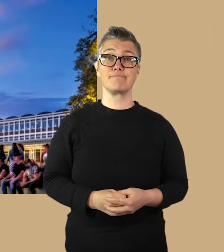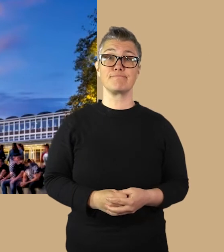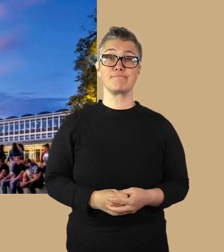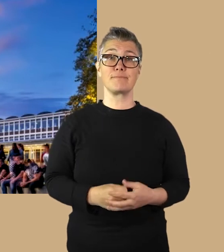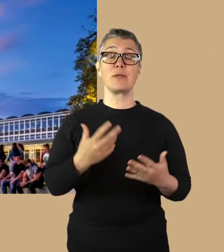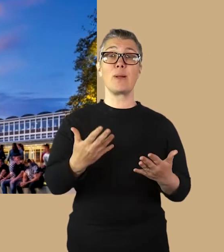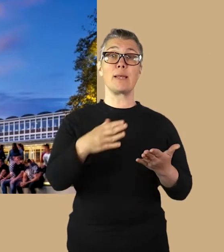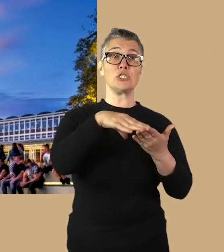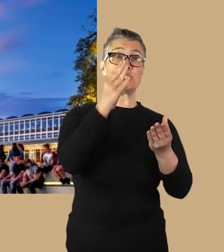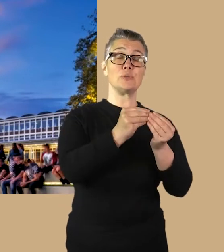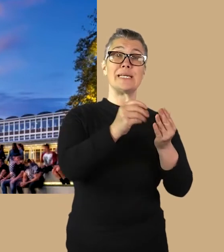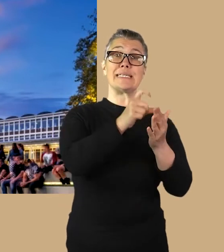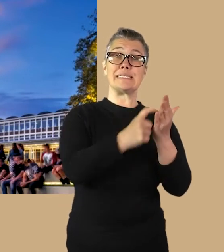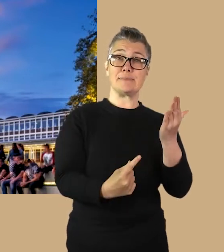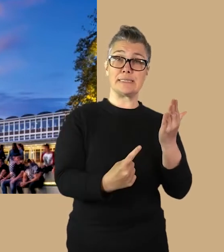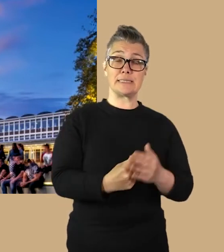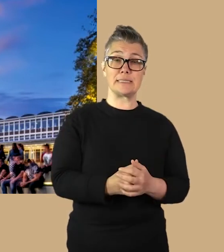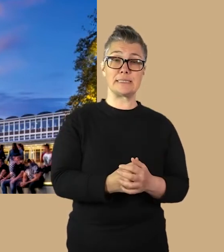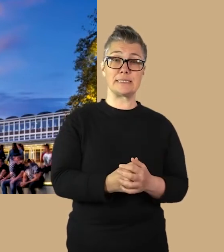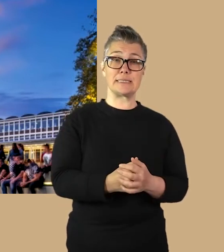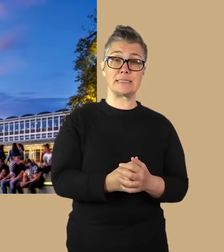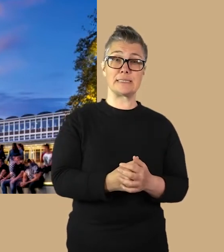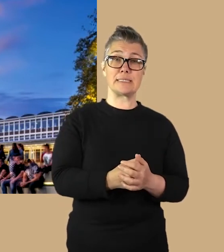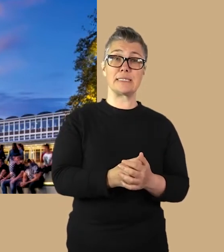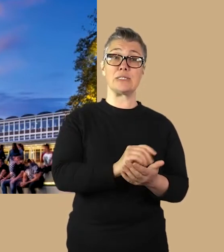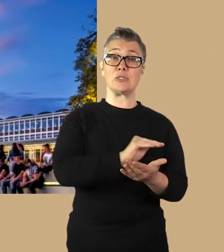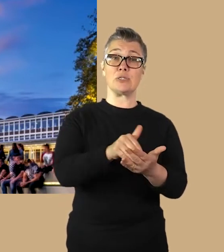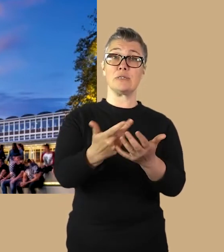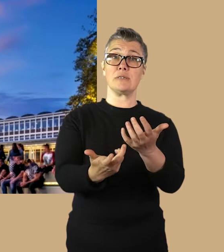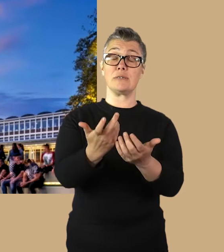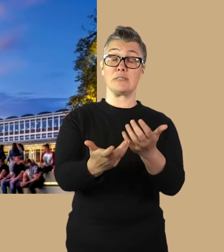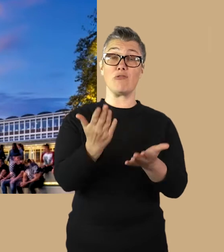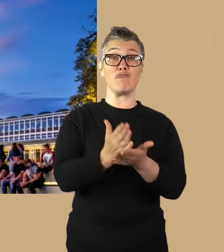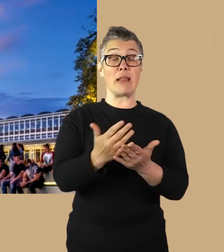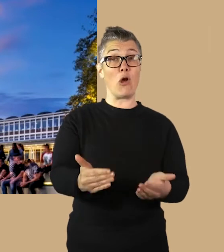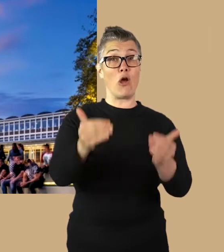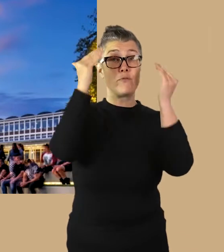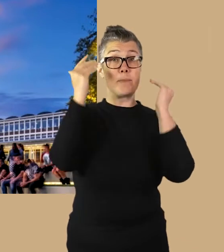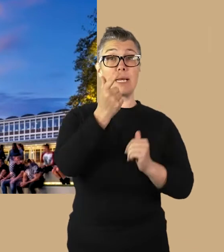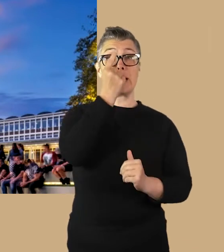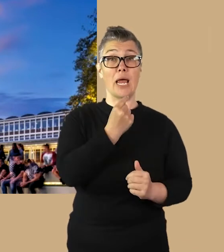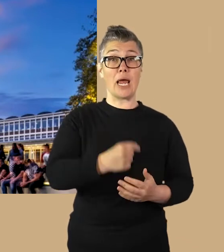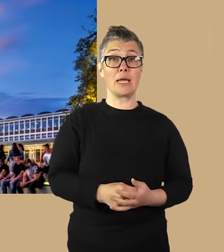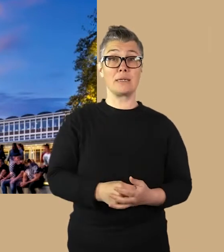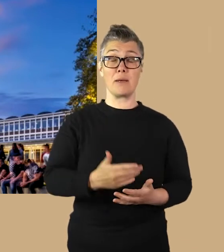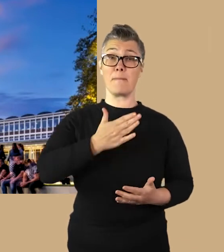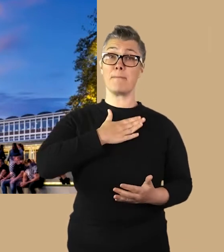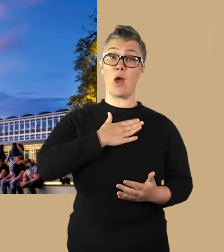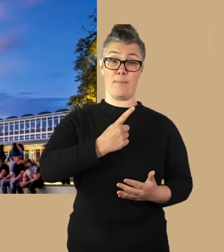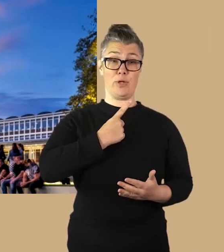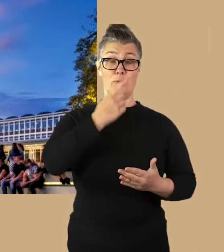For actual students with actual disability, it is really overwhelming. And in my